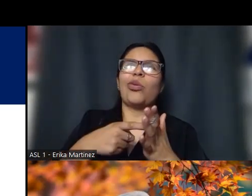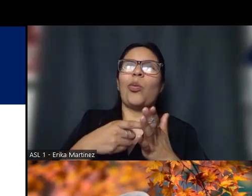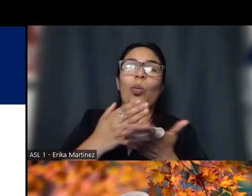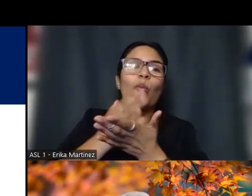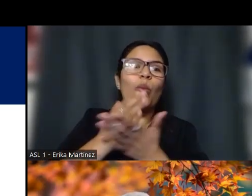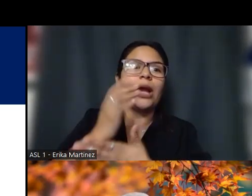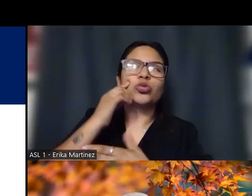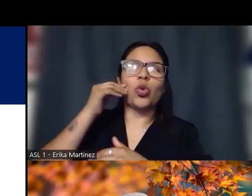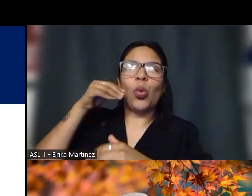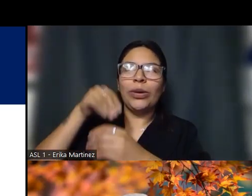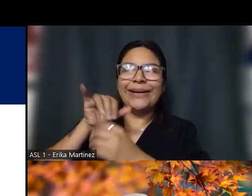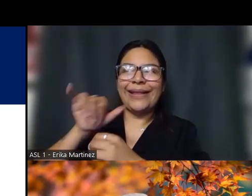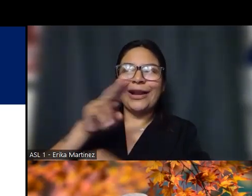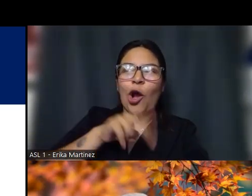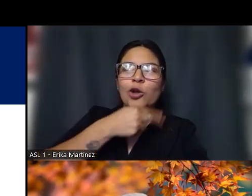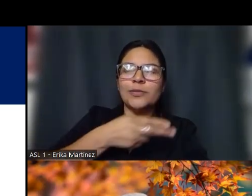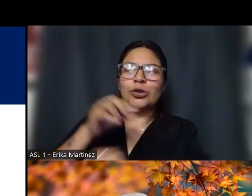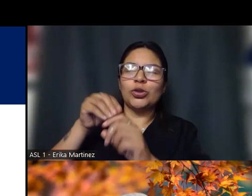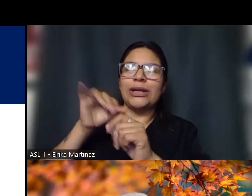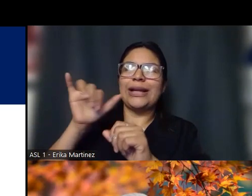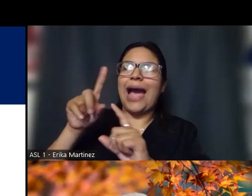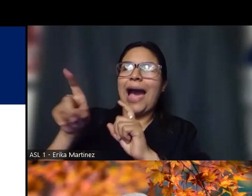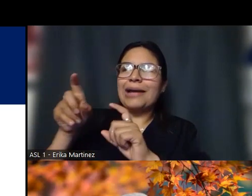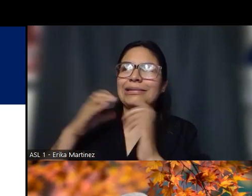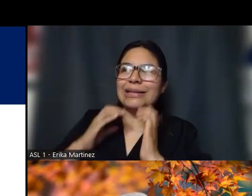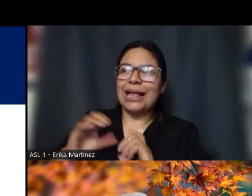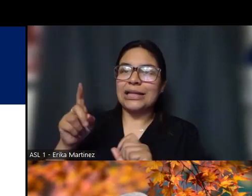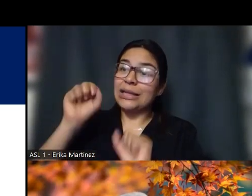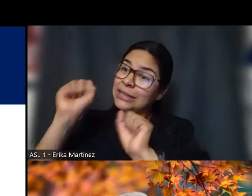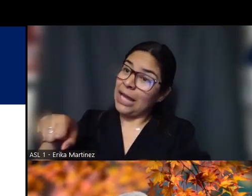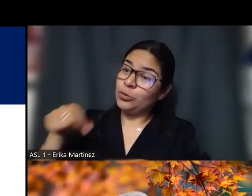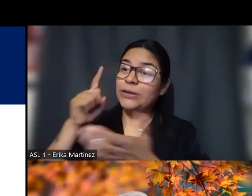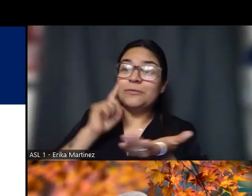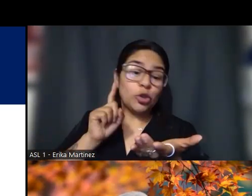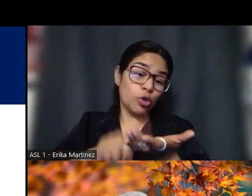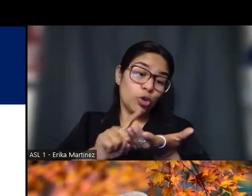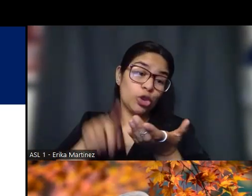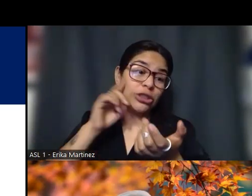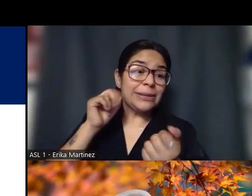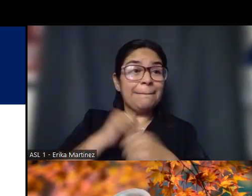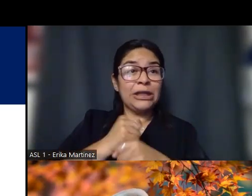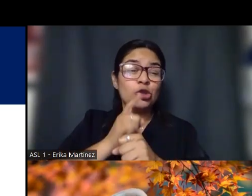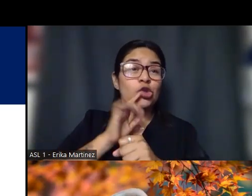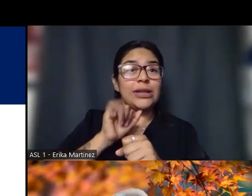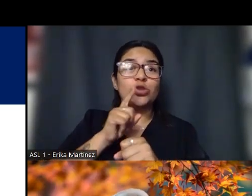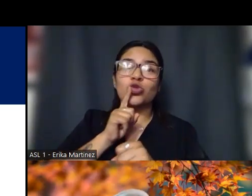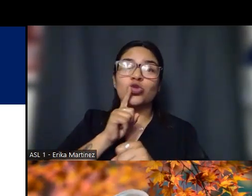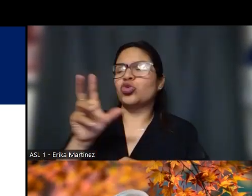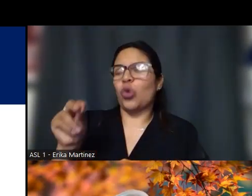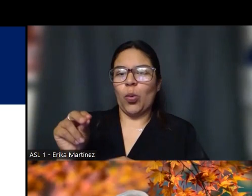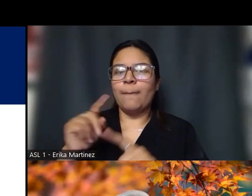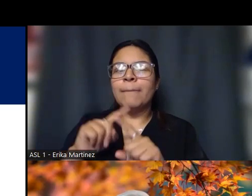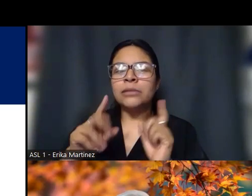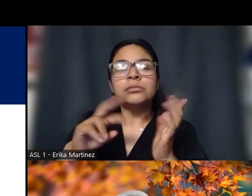and ask the resident, can we investigate this, and get their consent, which is one of